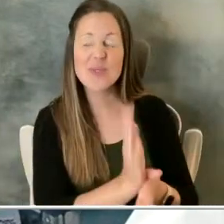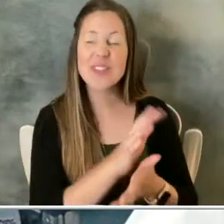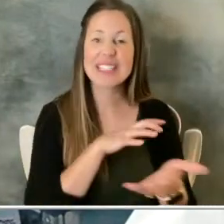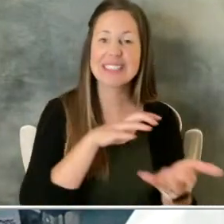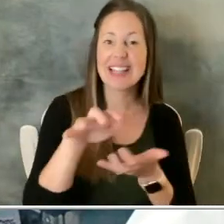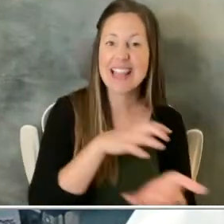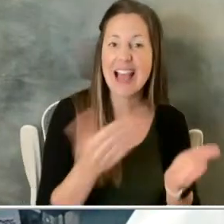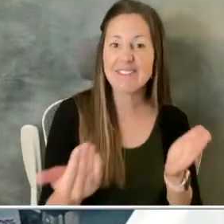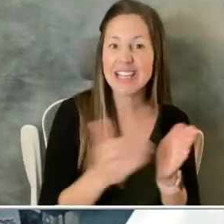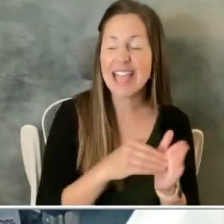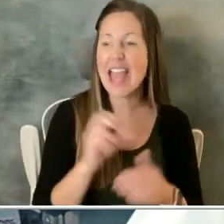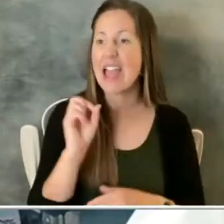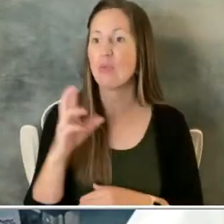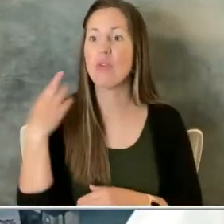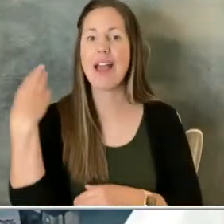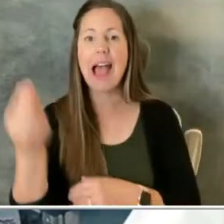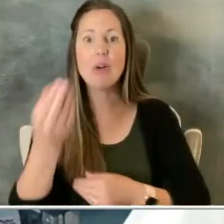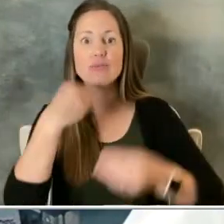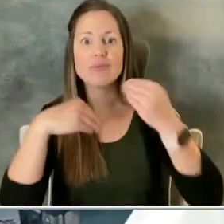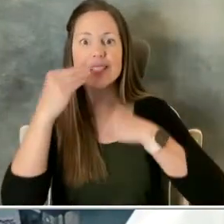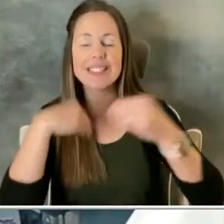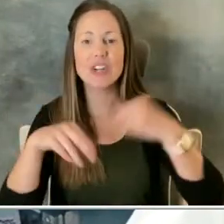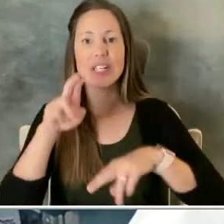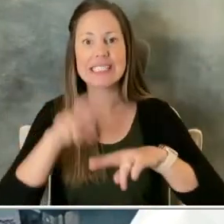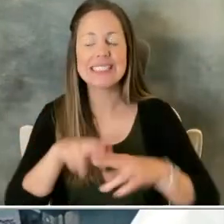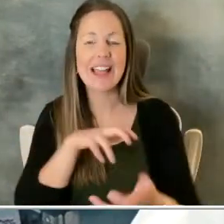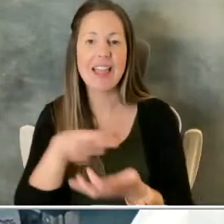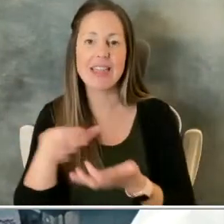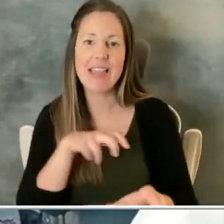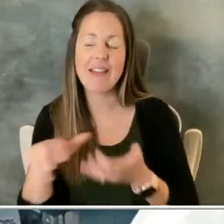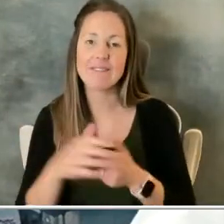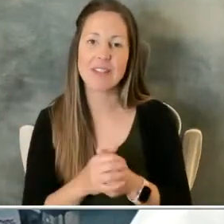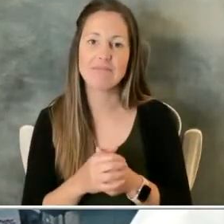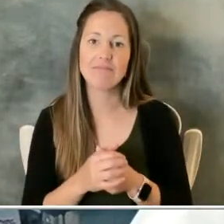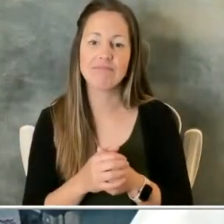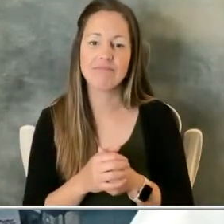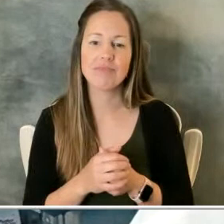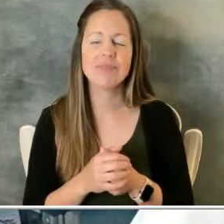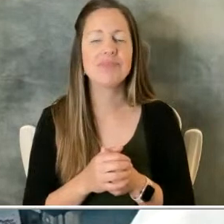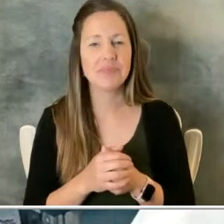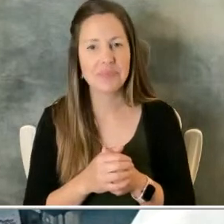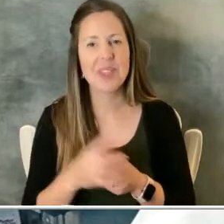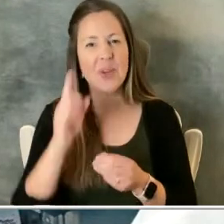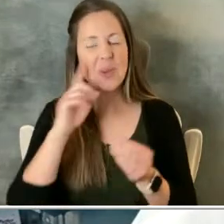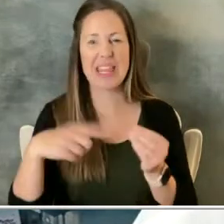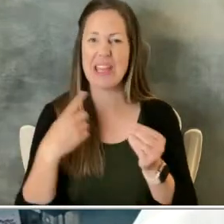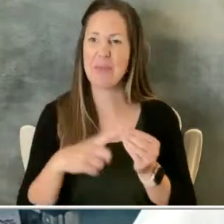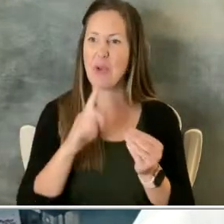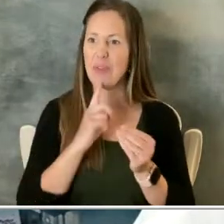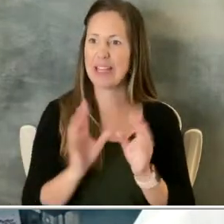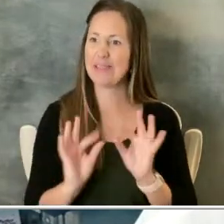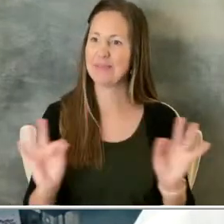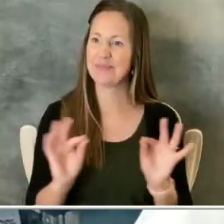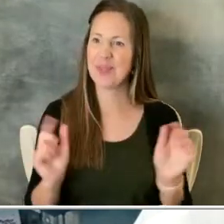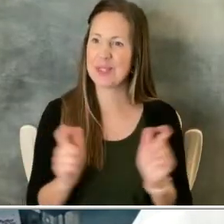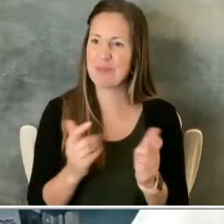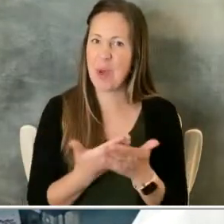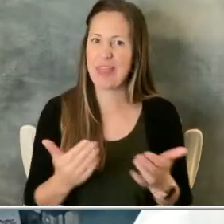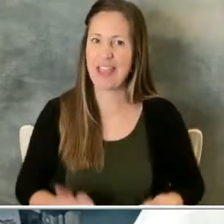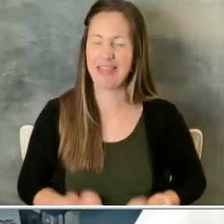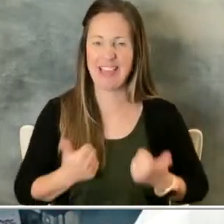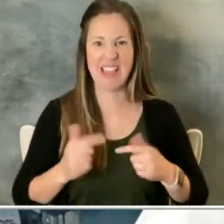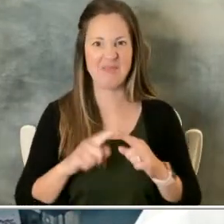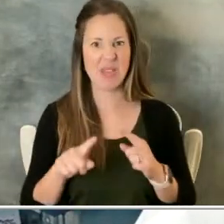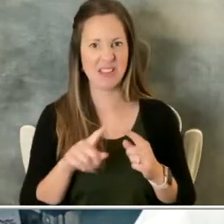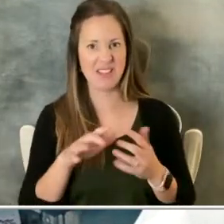out to dinner and laugh at dinner. You know, we think about the small things in life, but sometimes these small things like laughter